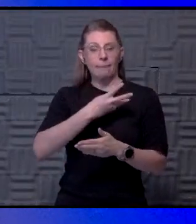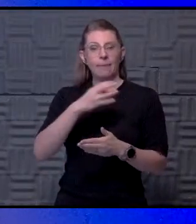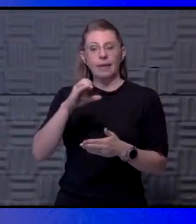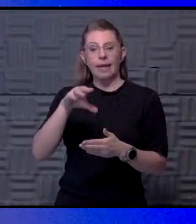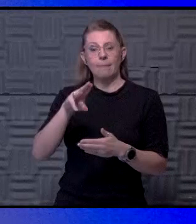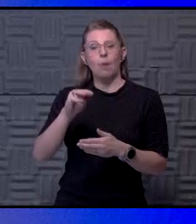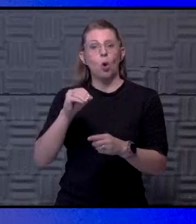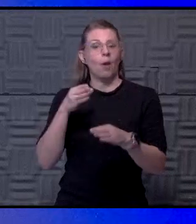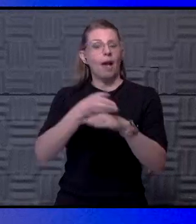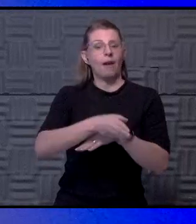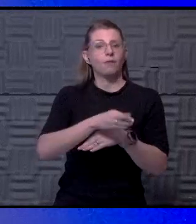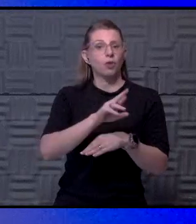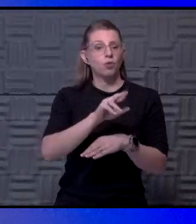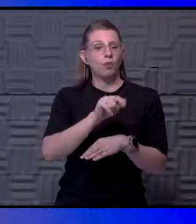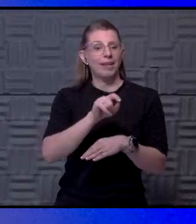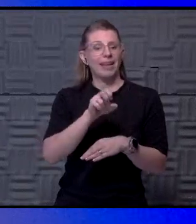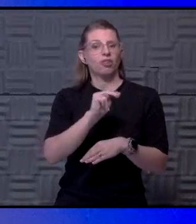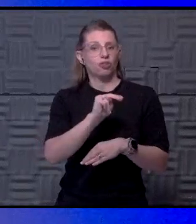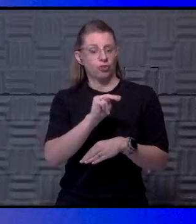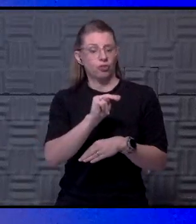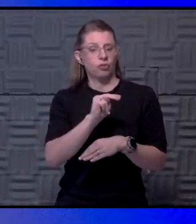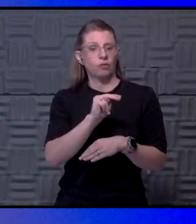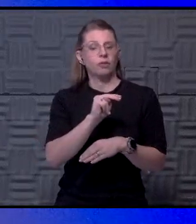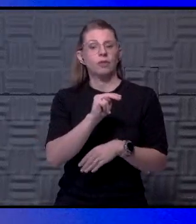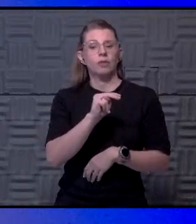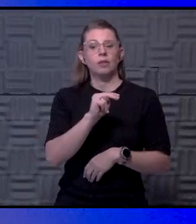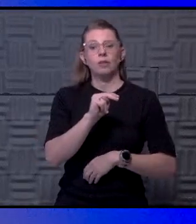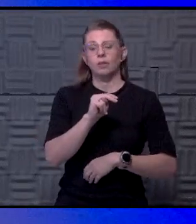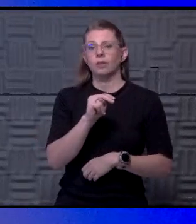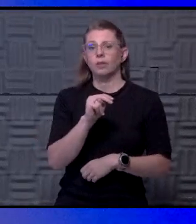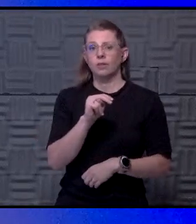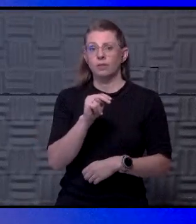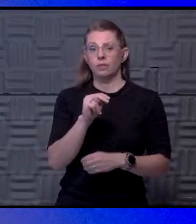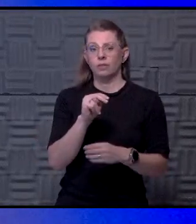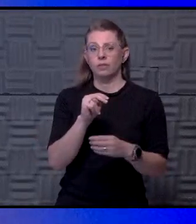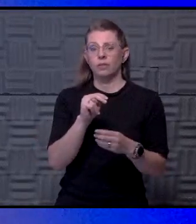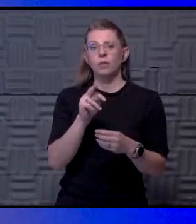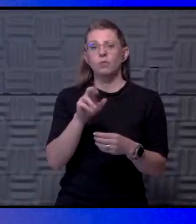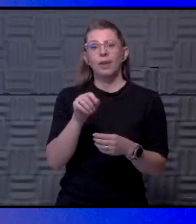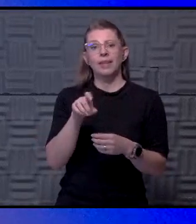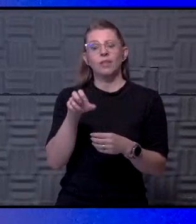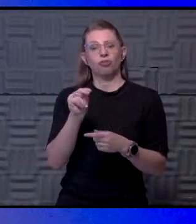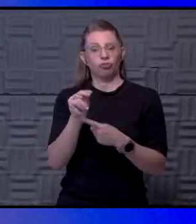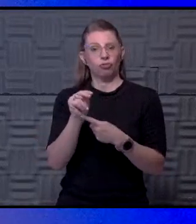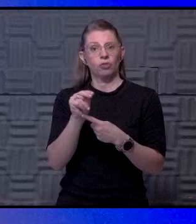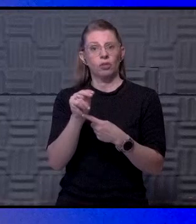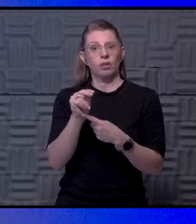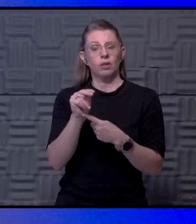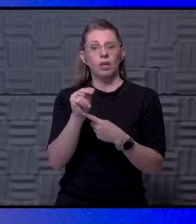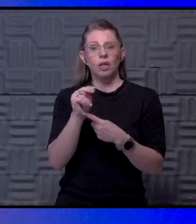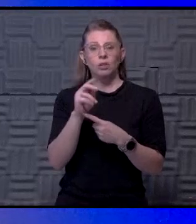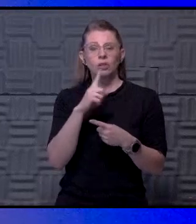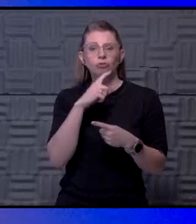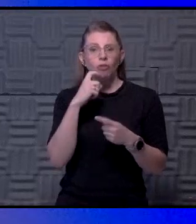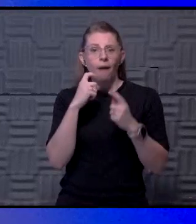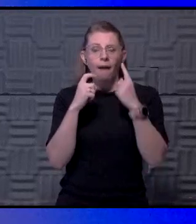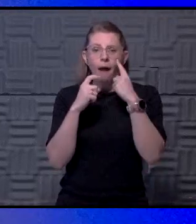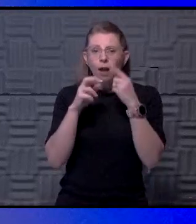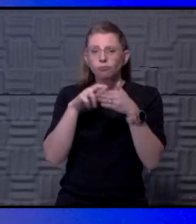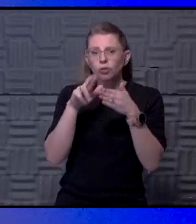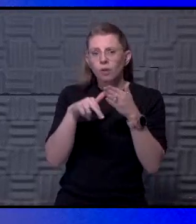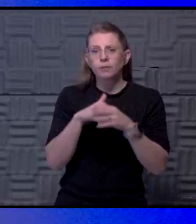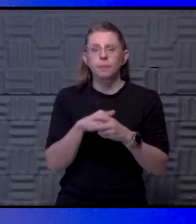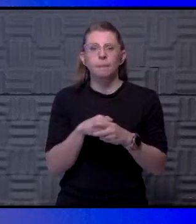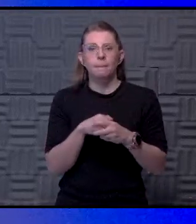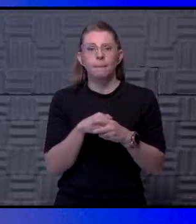after radiation last summer. All of his radiation effects have resolved other than a little bit of dry eye.